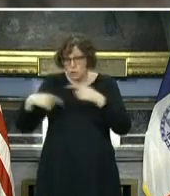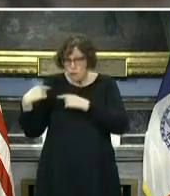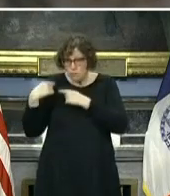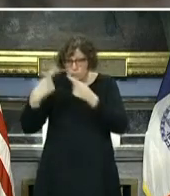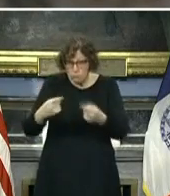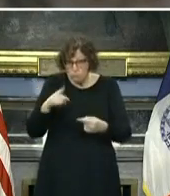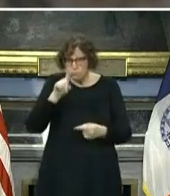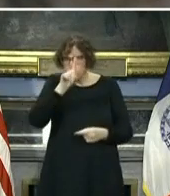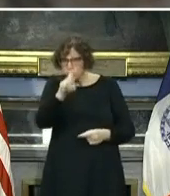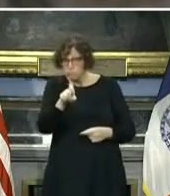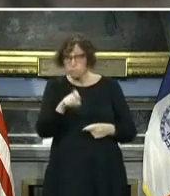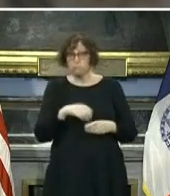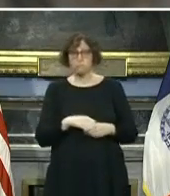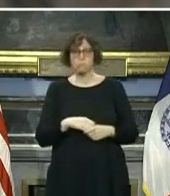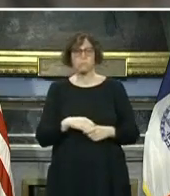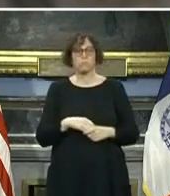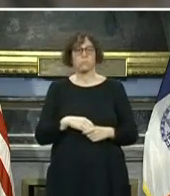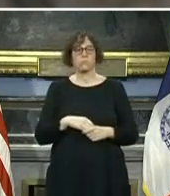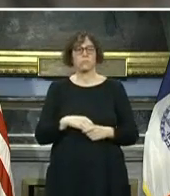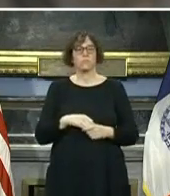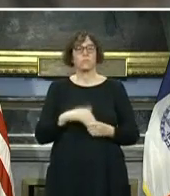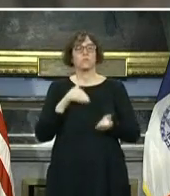get Dr. Way to come over and address those.